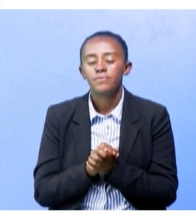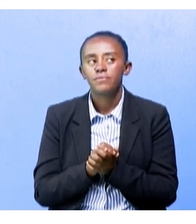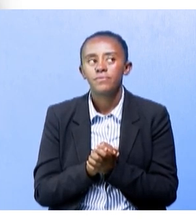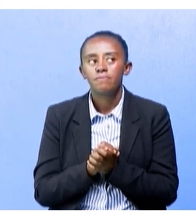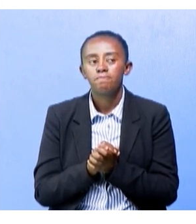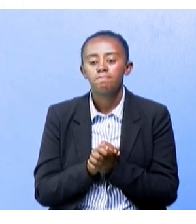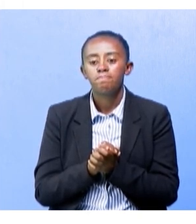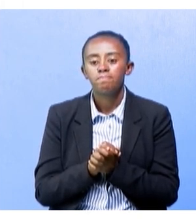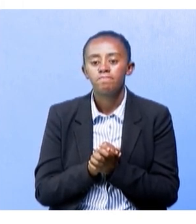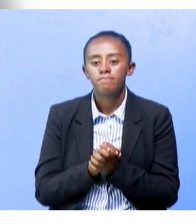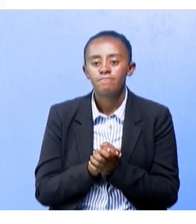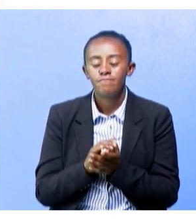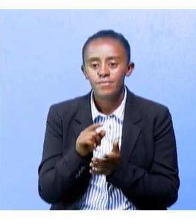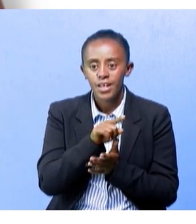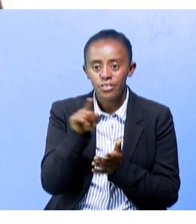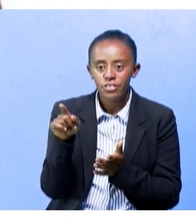their families,